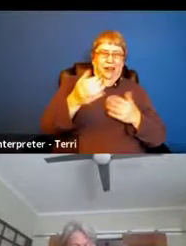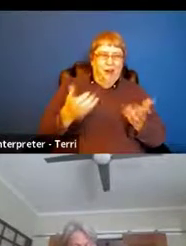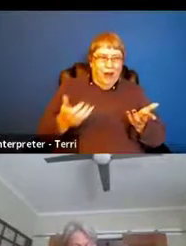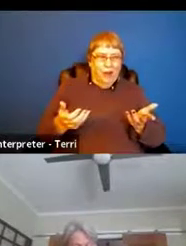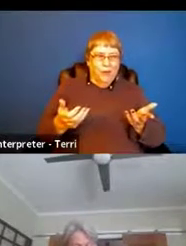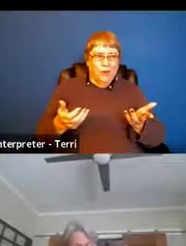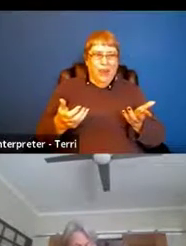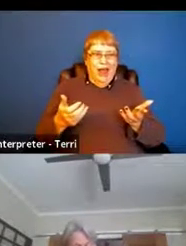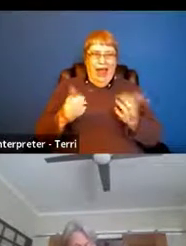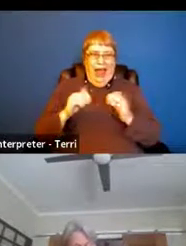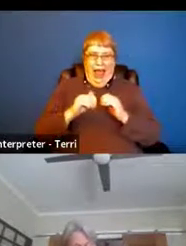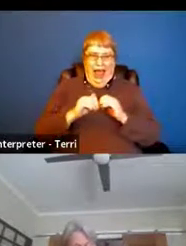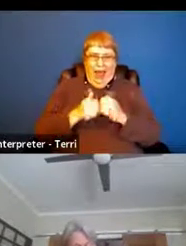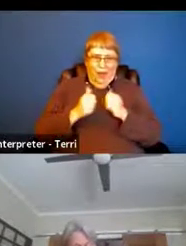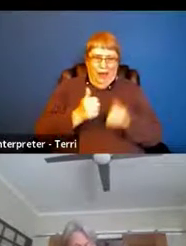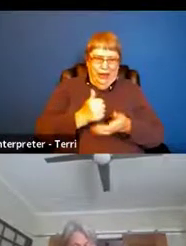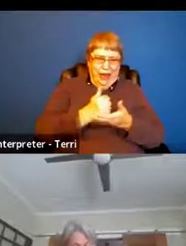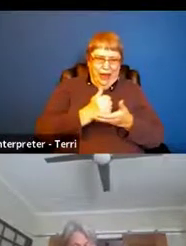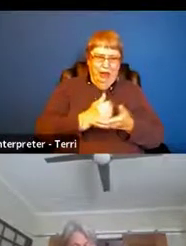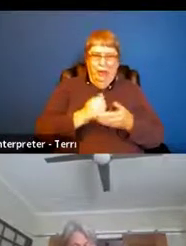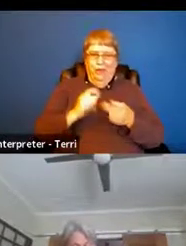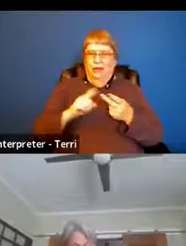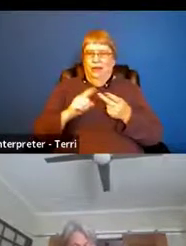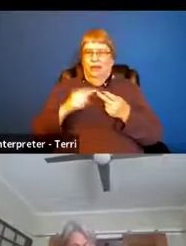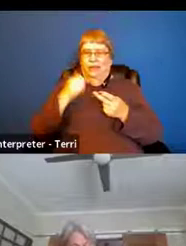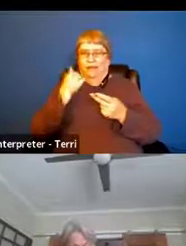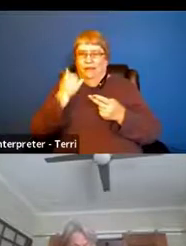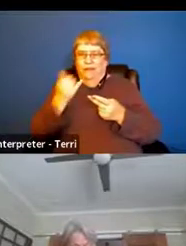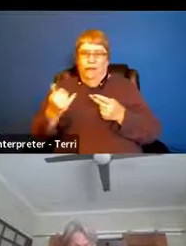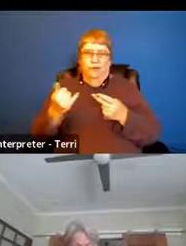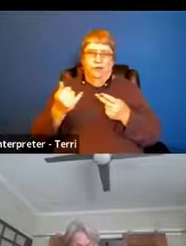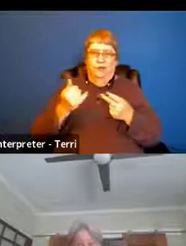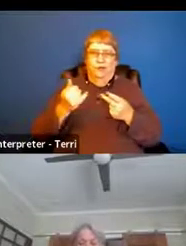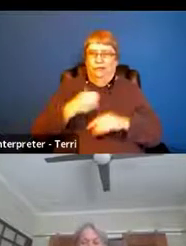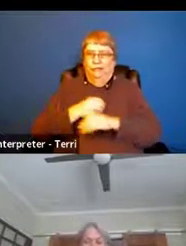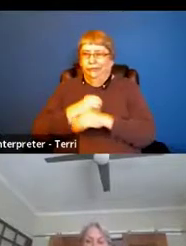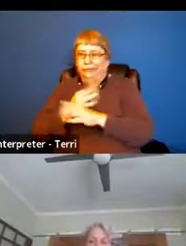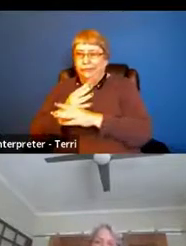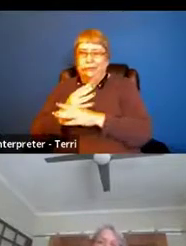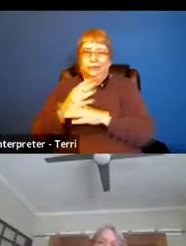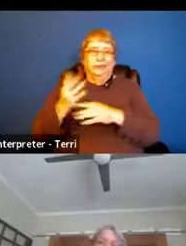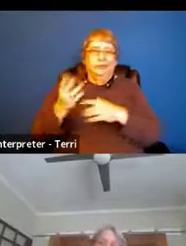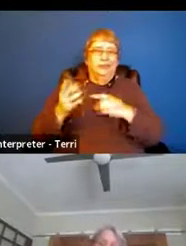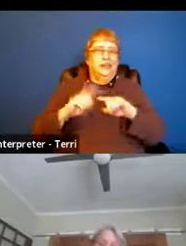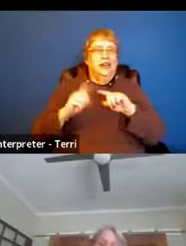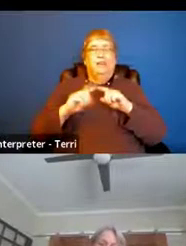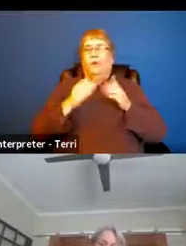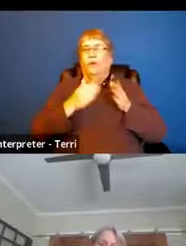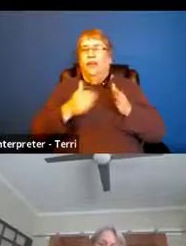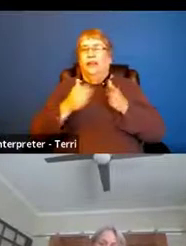about ways of helping, you know, modes of helping, and just also just general mindset there.